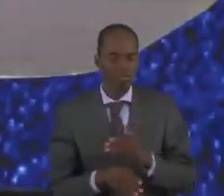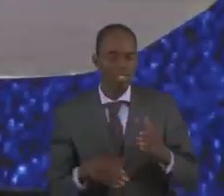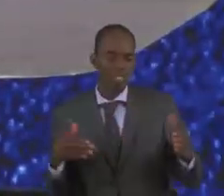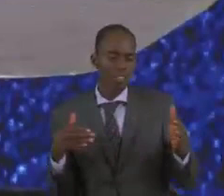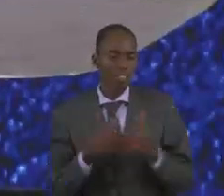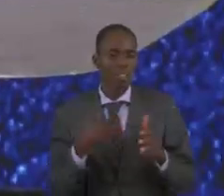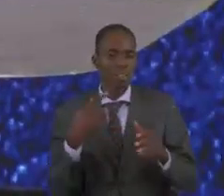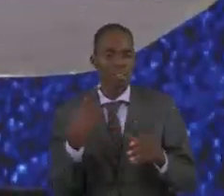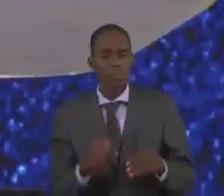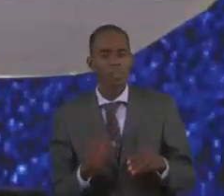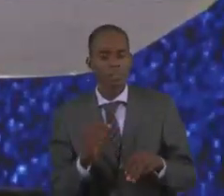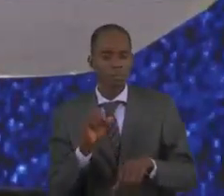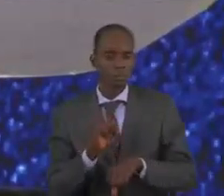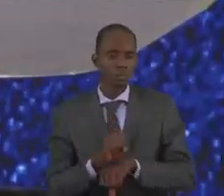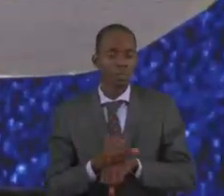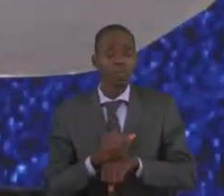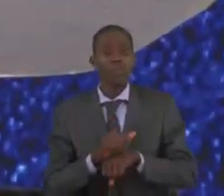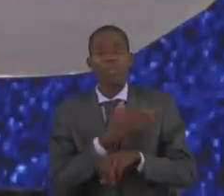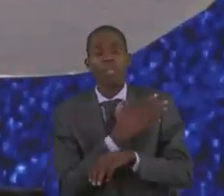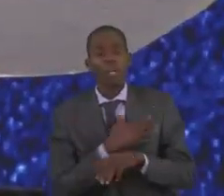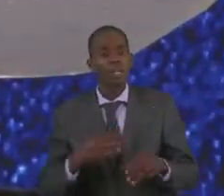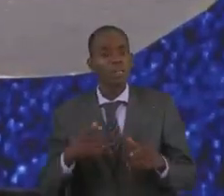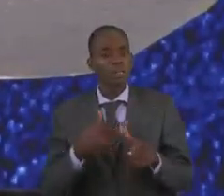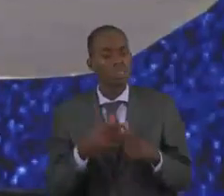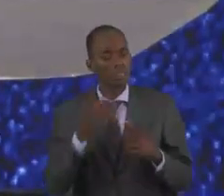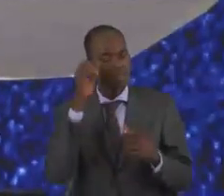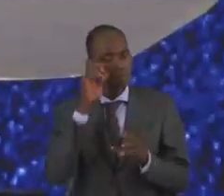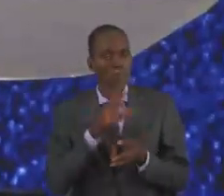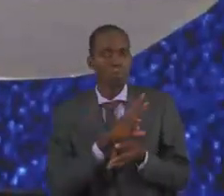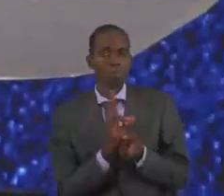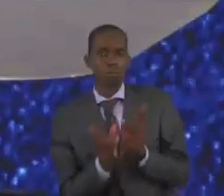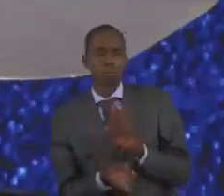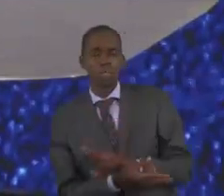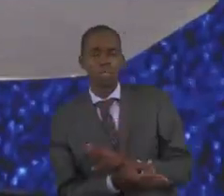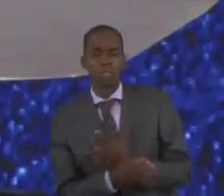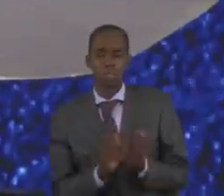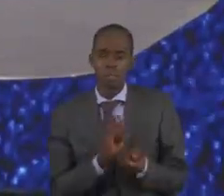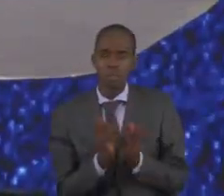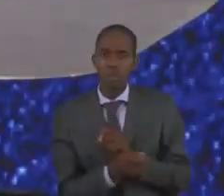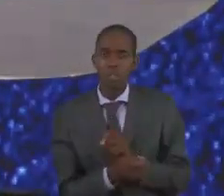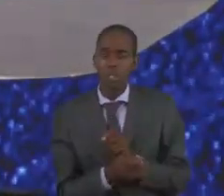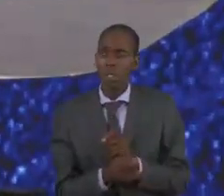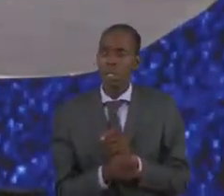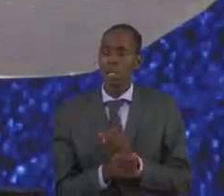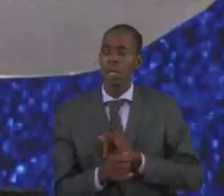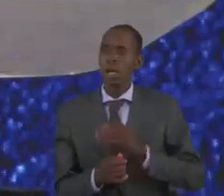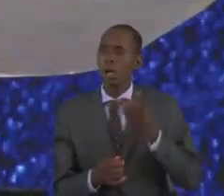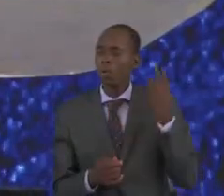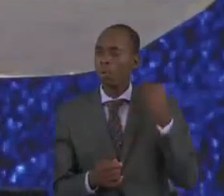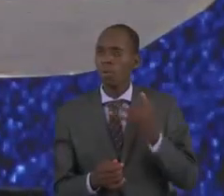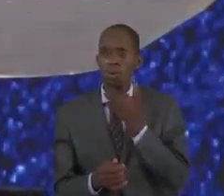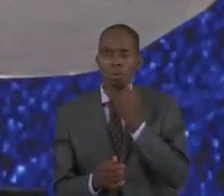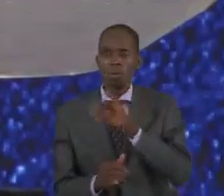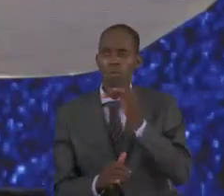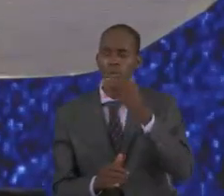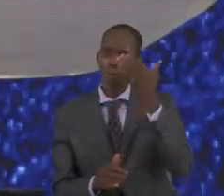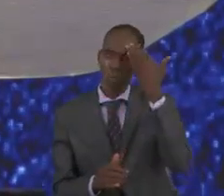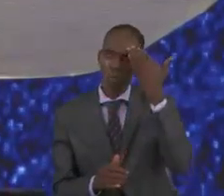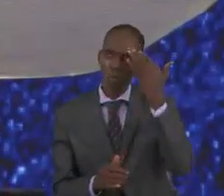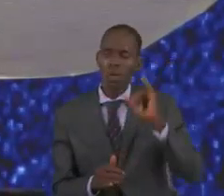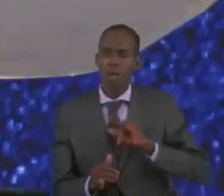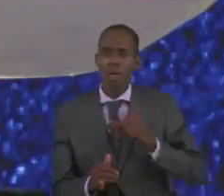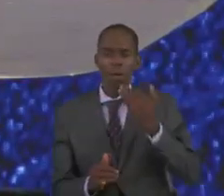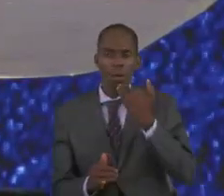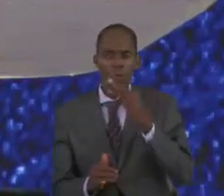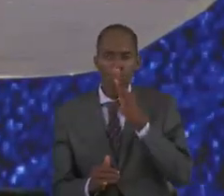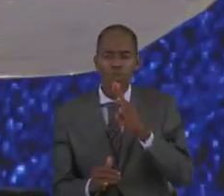against the pricks. Then he repented. Then he turned. He said, I've been wrong and I didn't know. I've been going